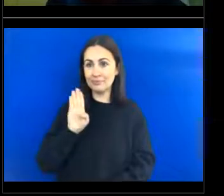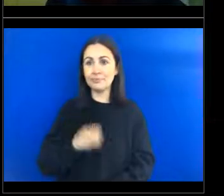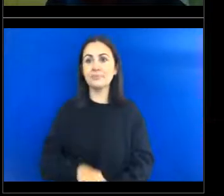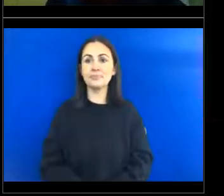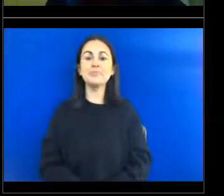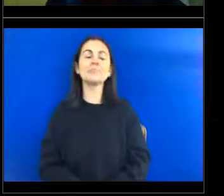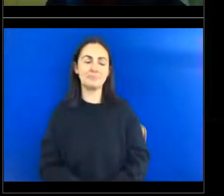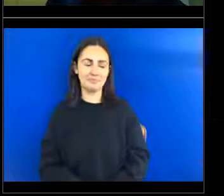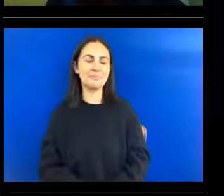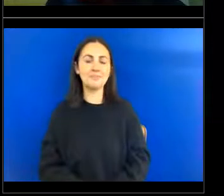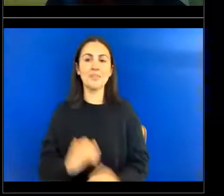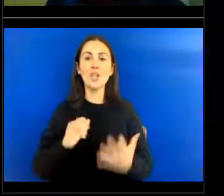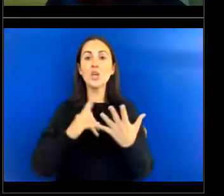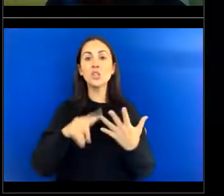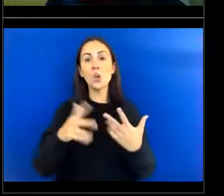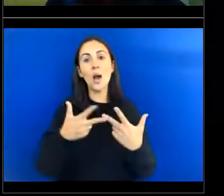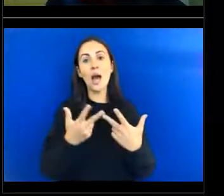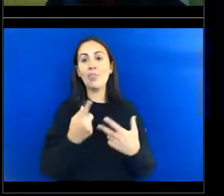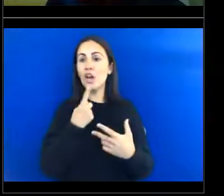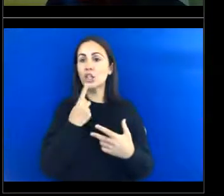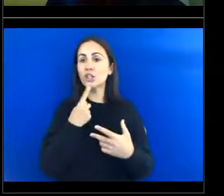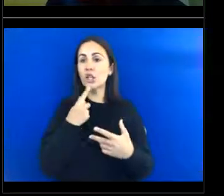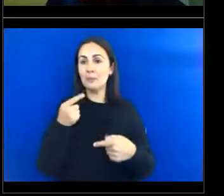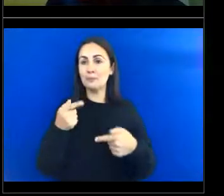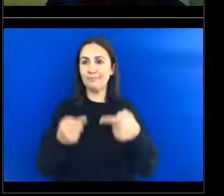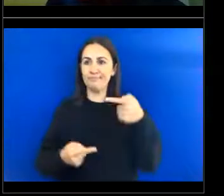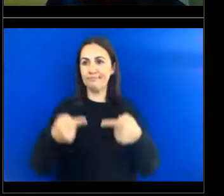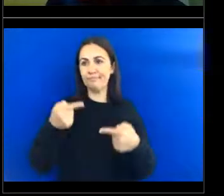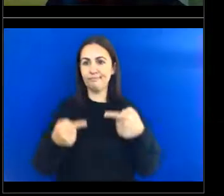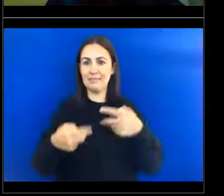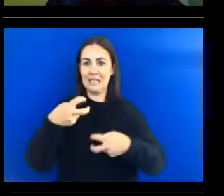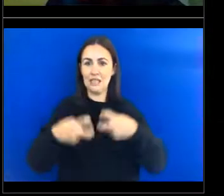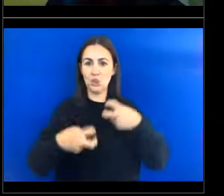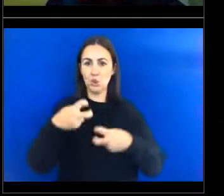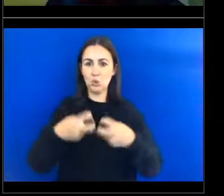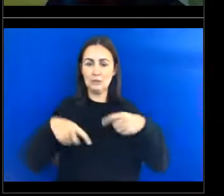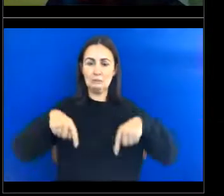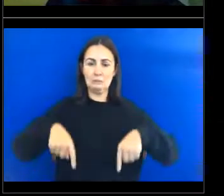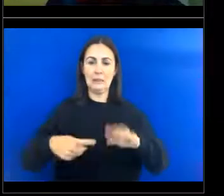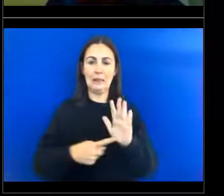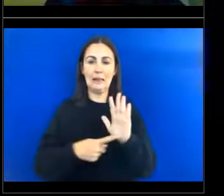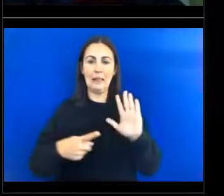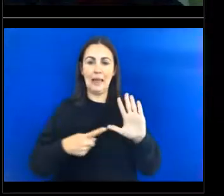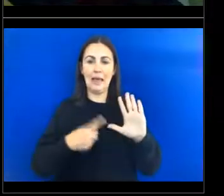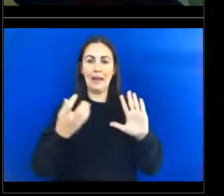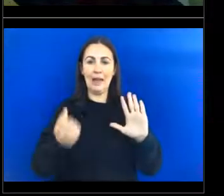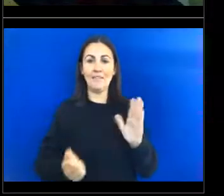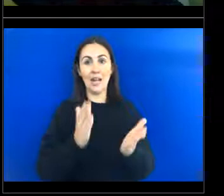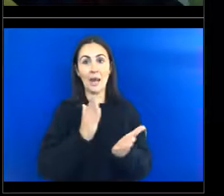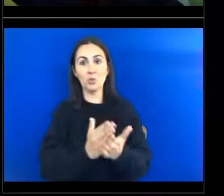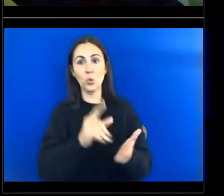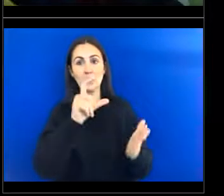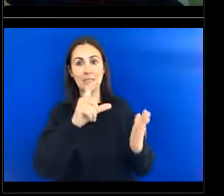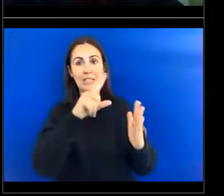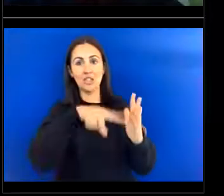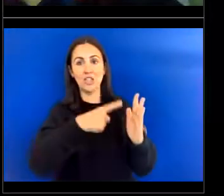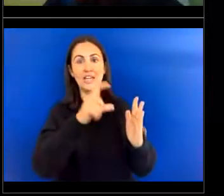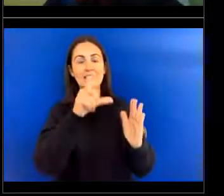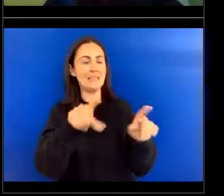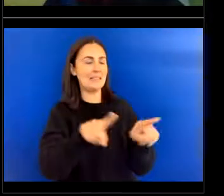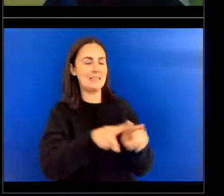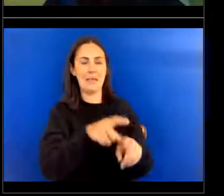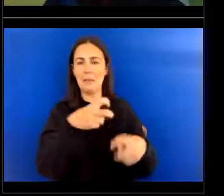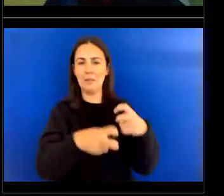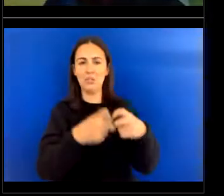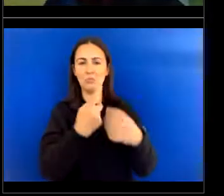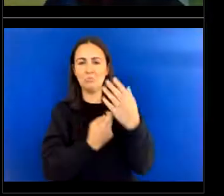Sure. So other neighbour issues that we see at Legal Aid, and I'm sure the Community Justice Centre sees from time to time,